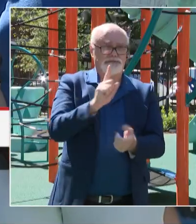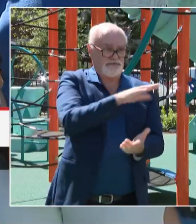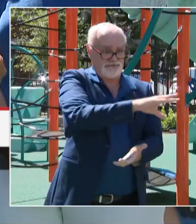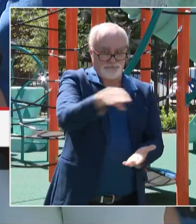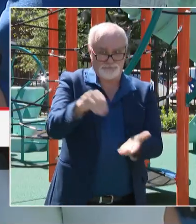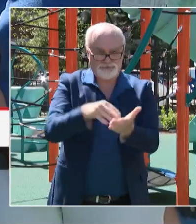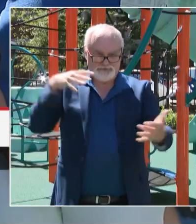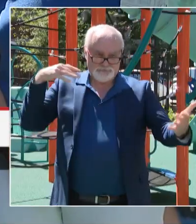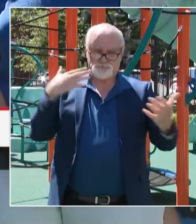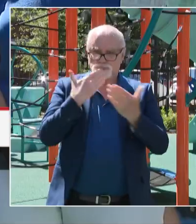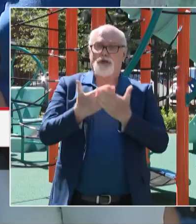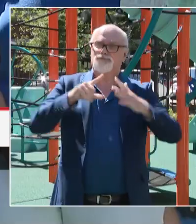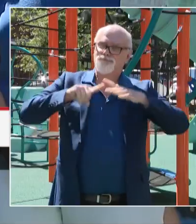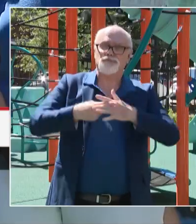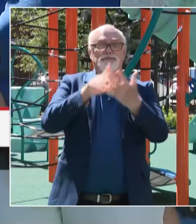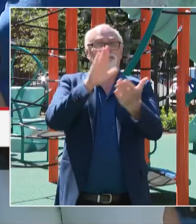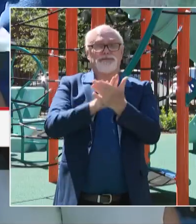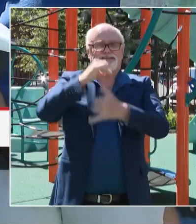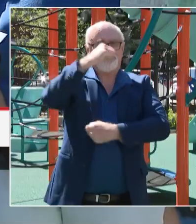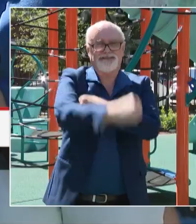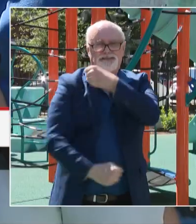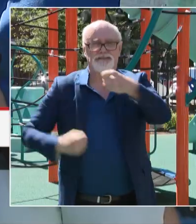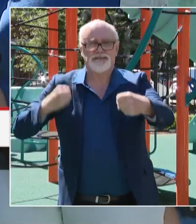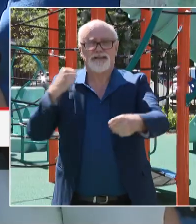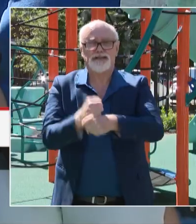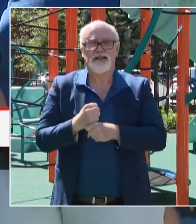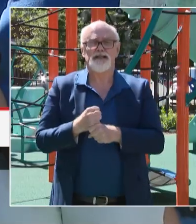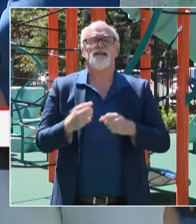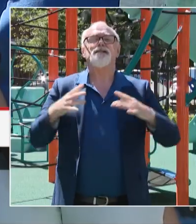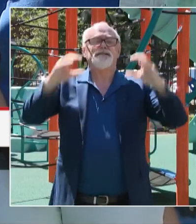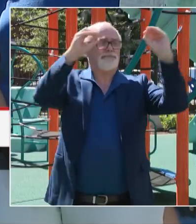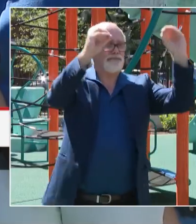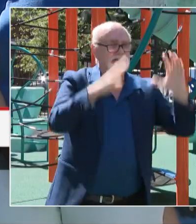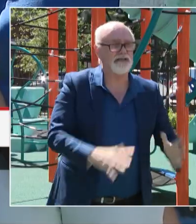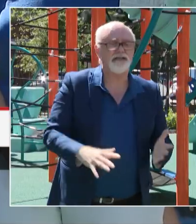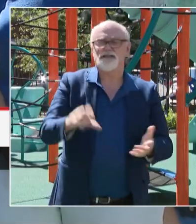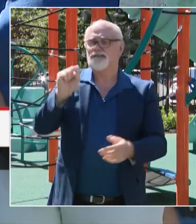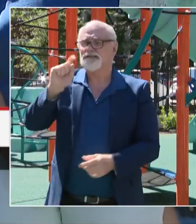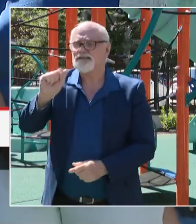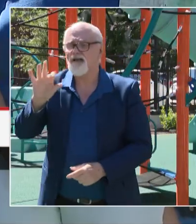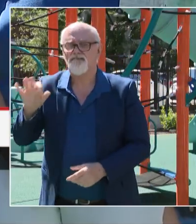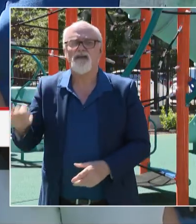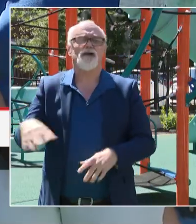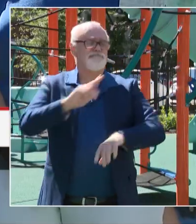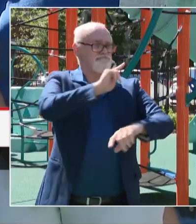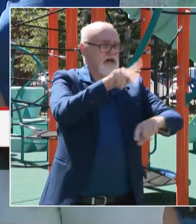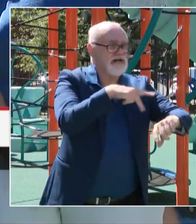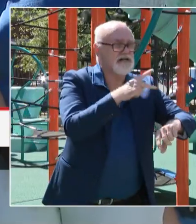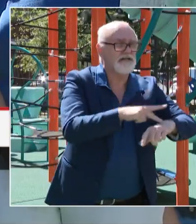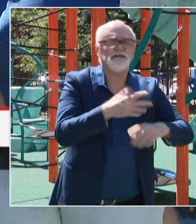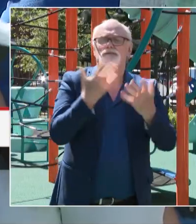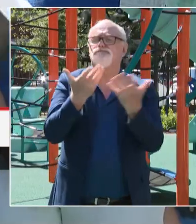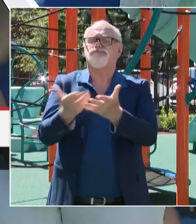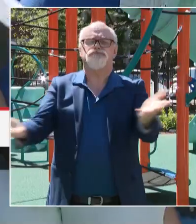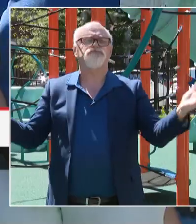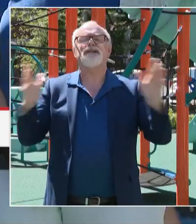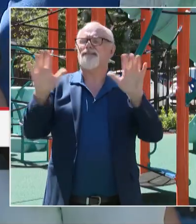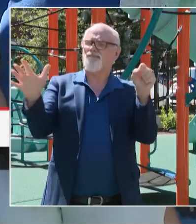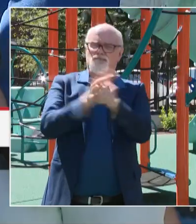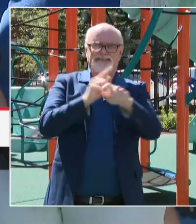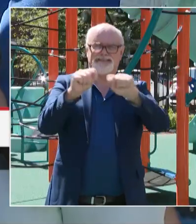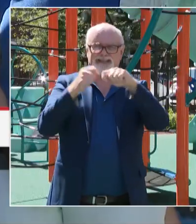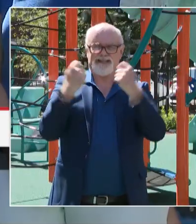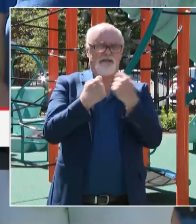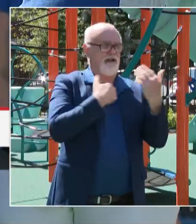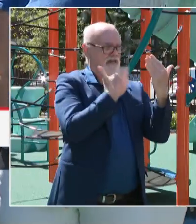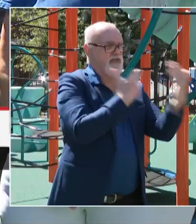the very, very best to our teachers and staff, to Principal Brito and the whole team here. Thank you you for all